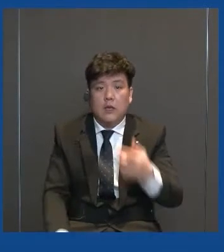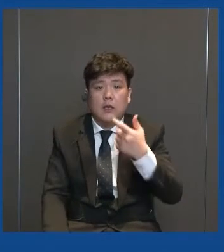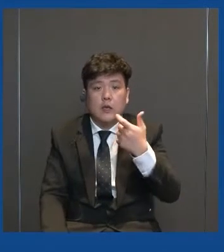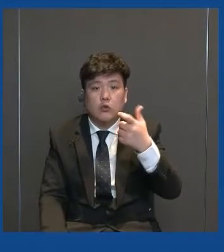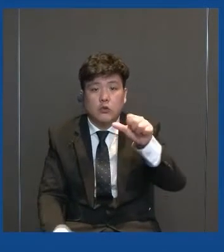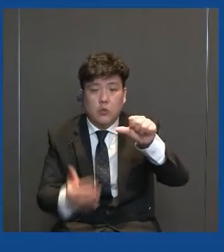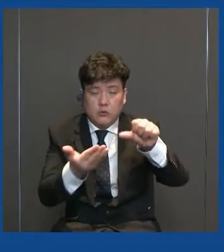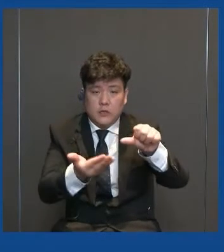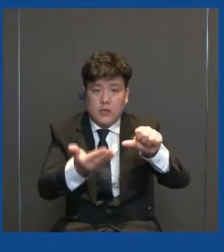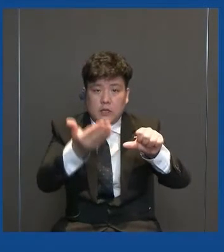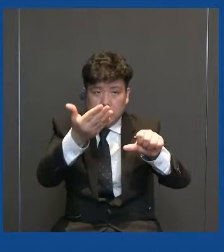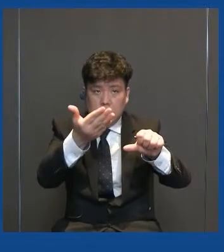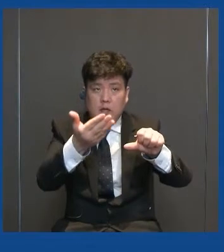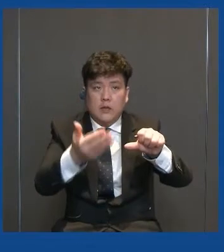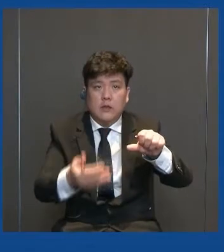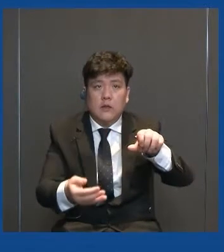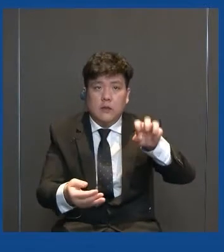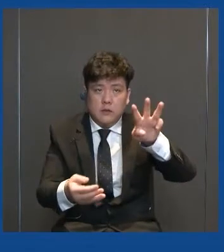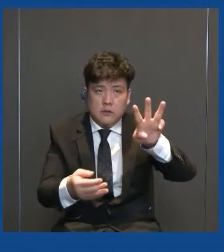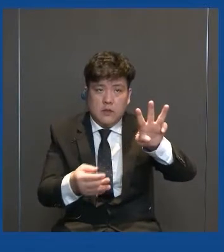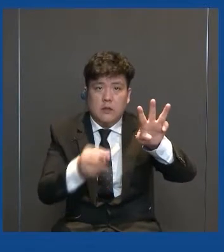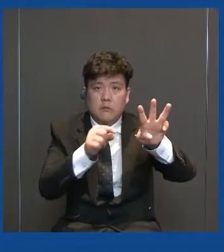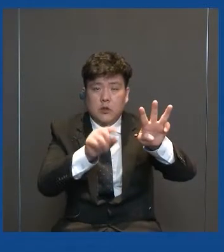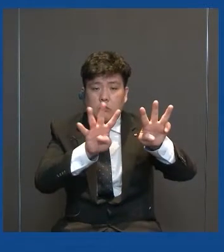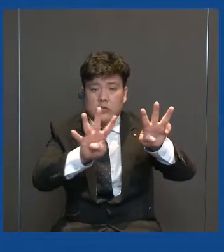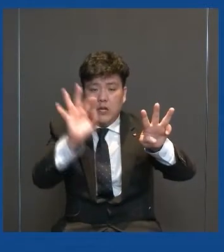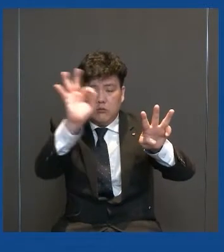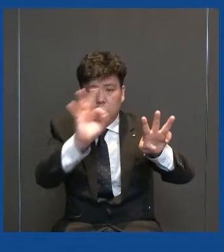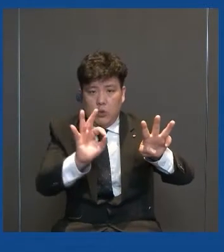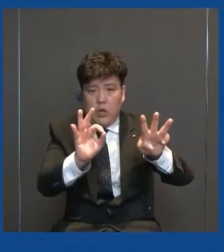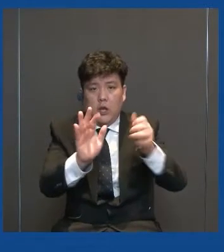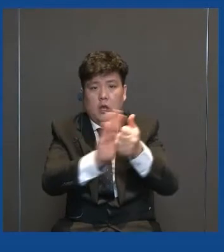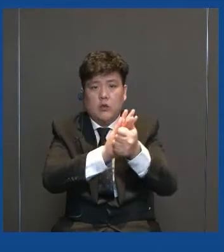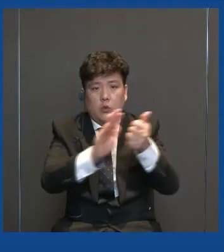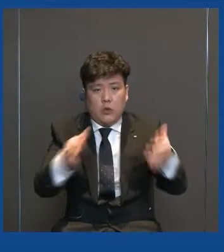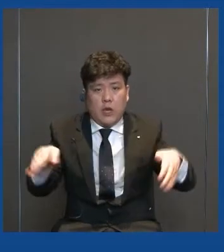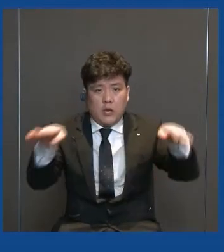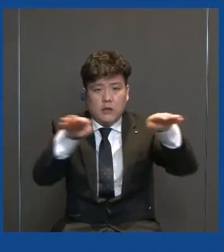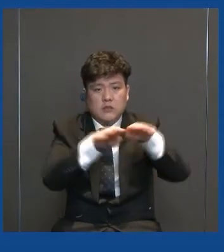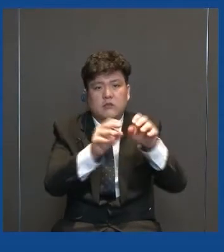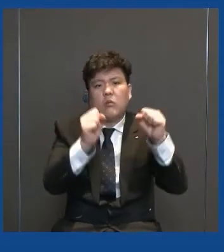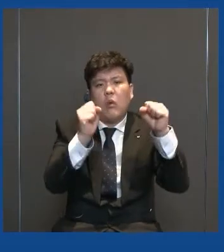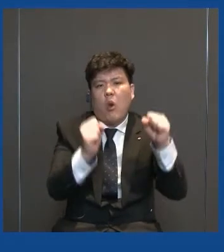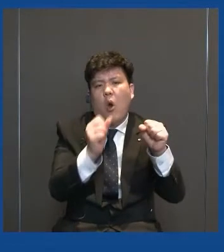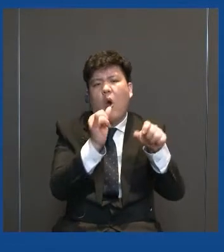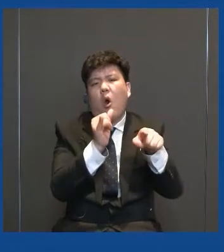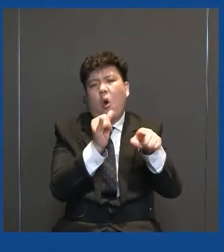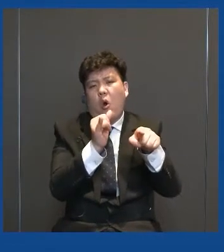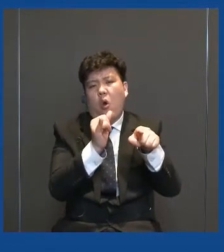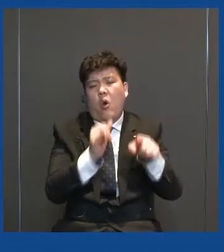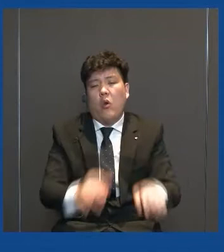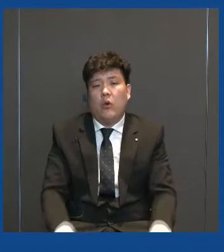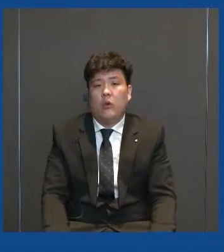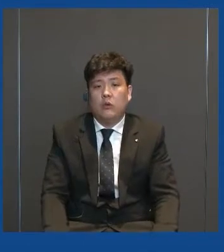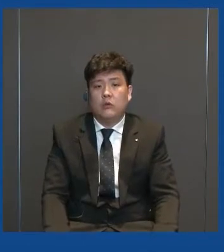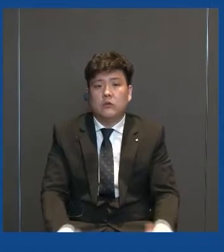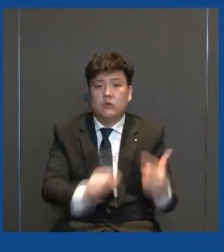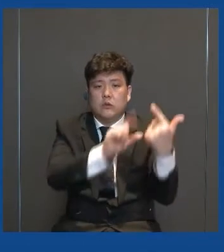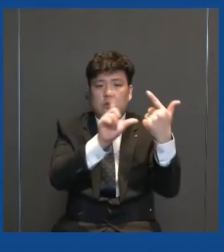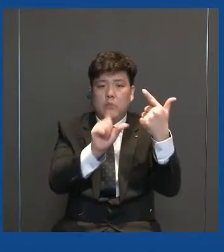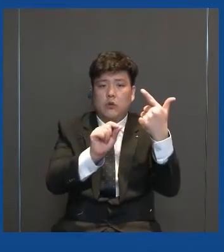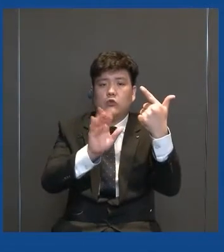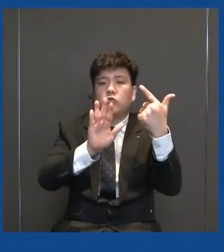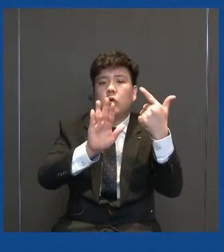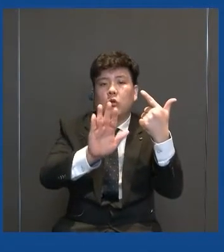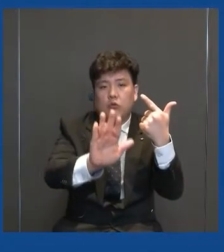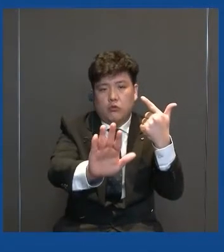So since the end of June, regular testing of staff at nursing homes have been done even when they appear